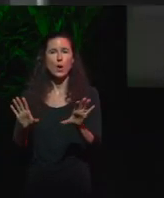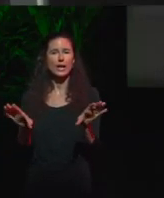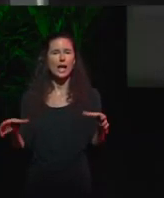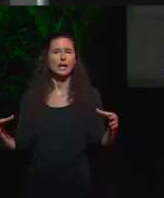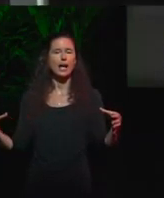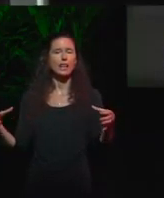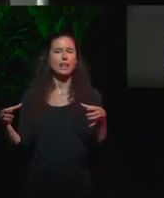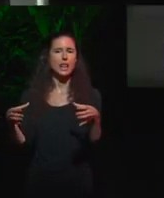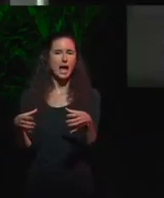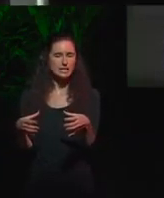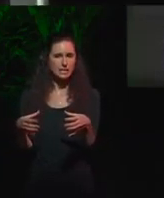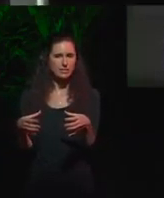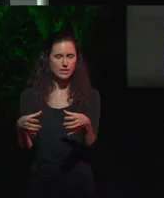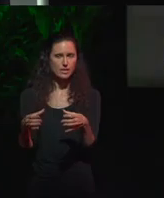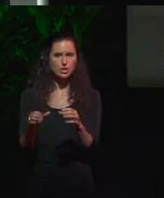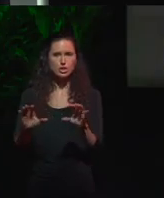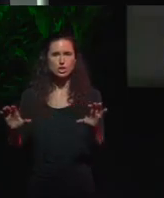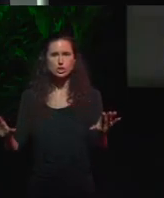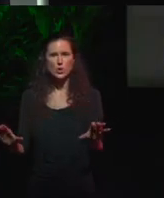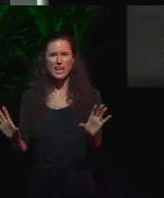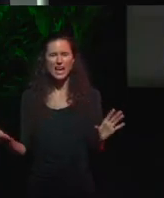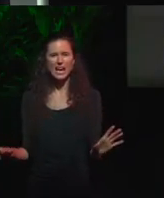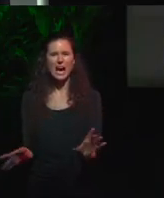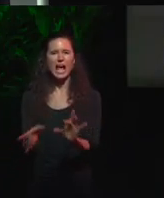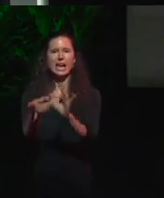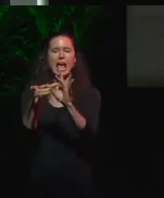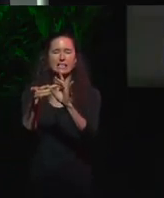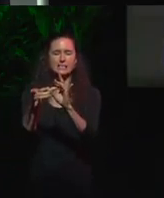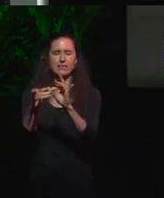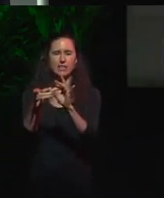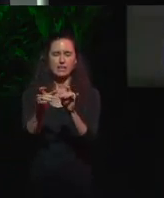collectively to doing things connectively.